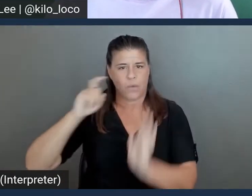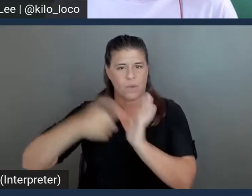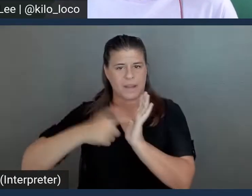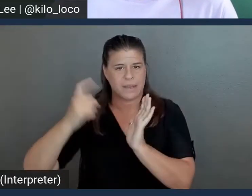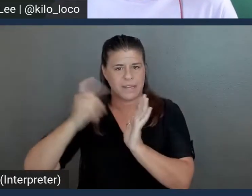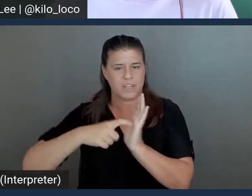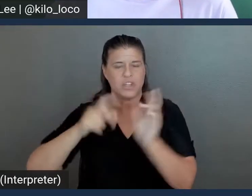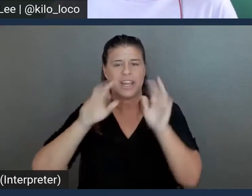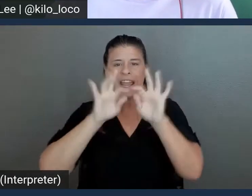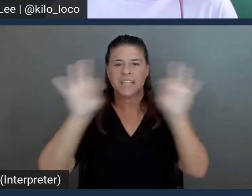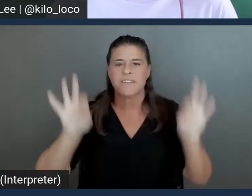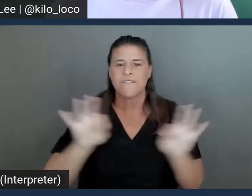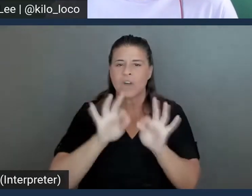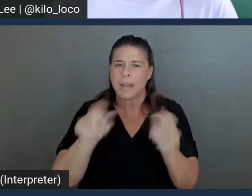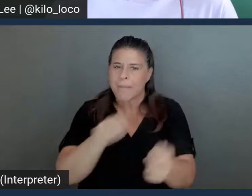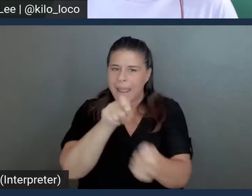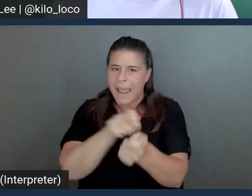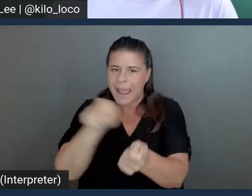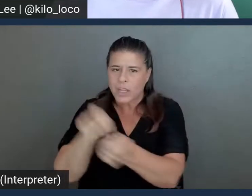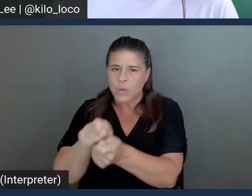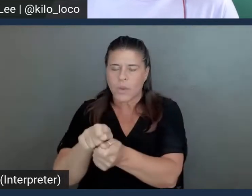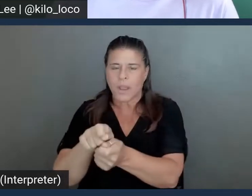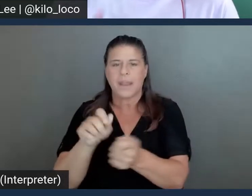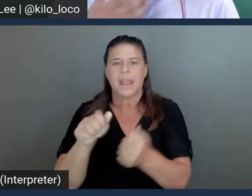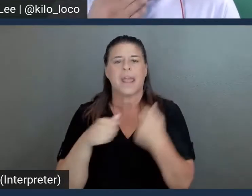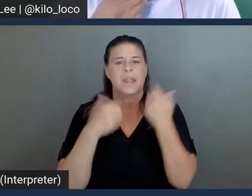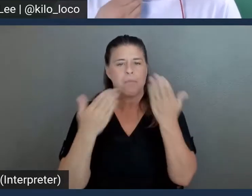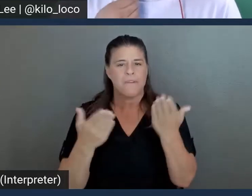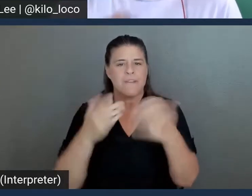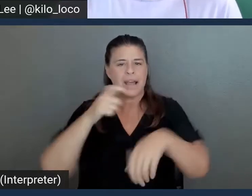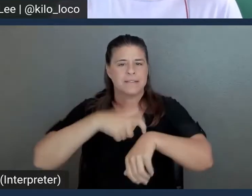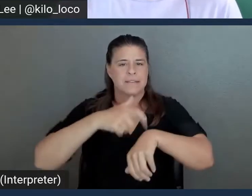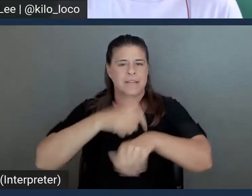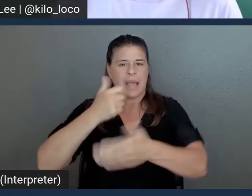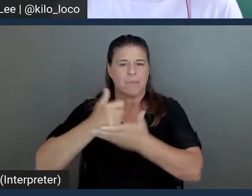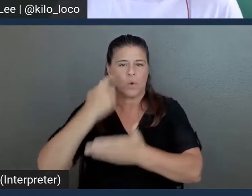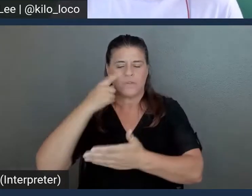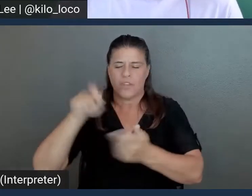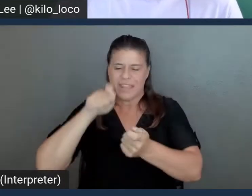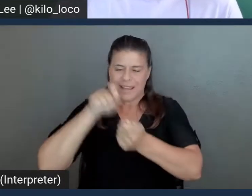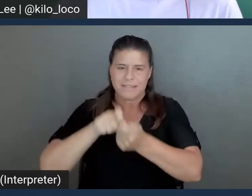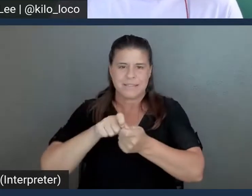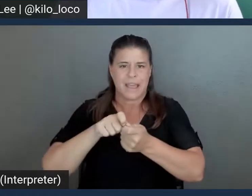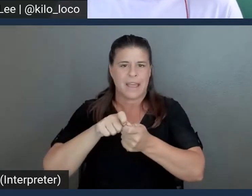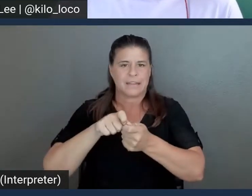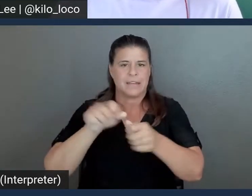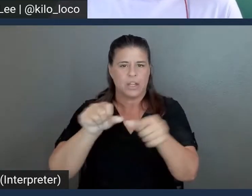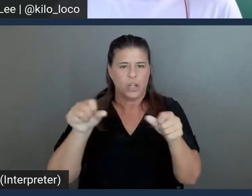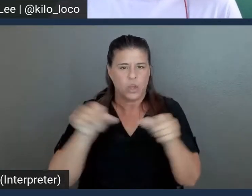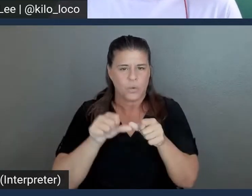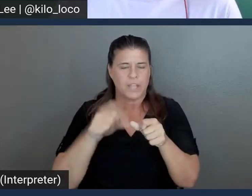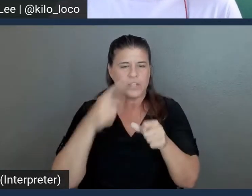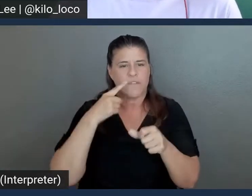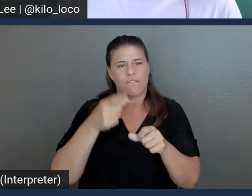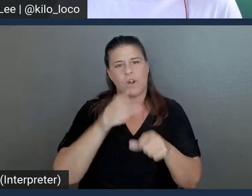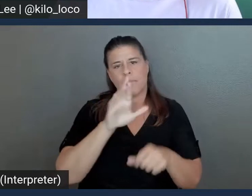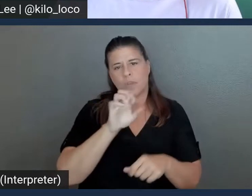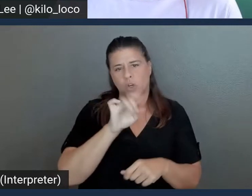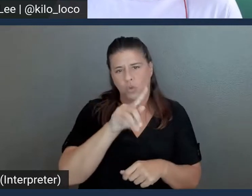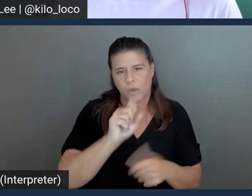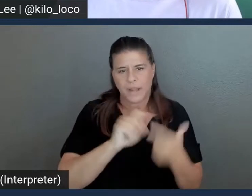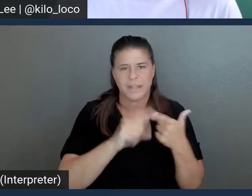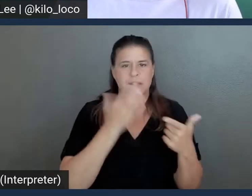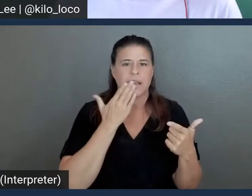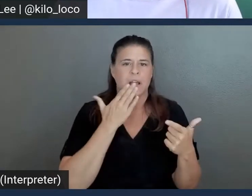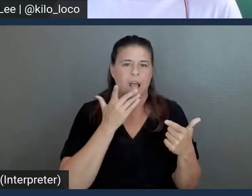and it provides SMPTE time codes for the exact location of any of these details, from the credits to the color